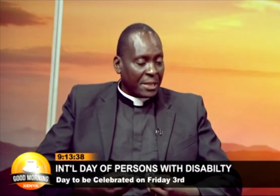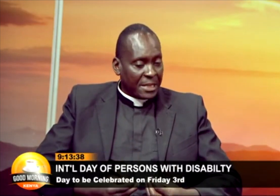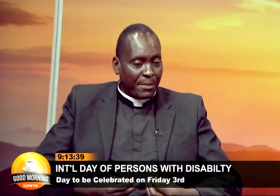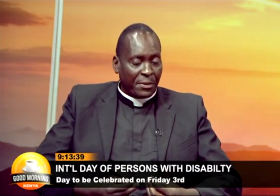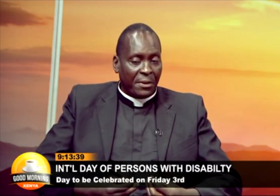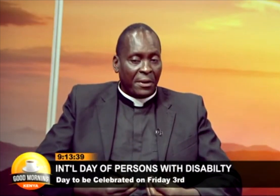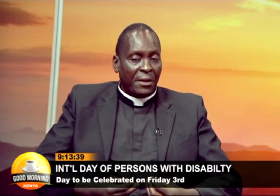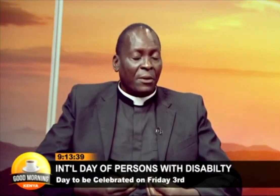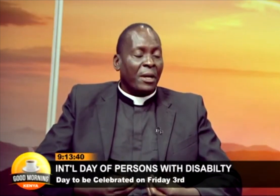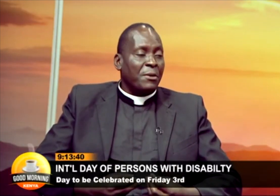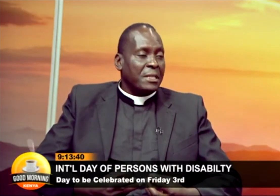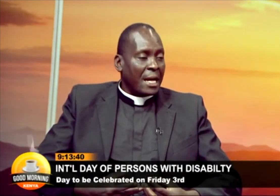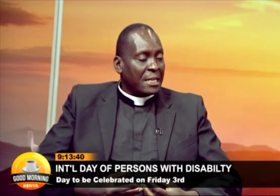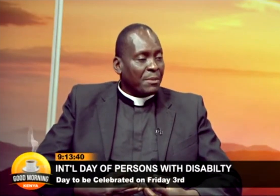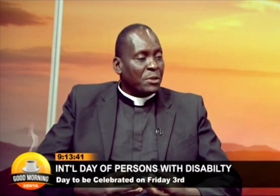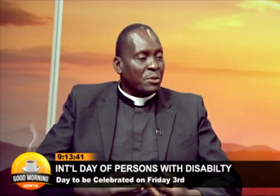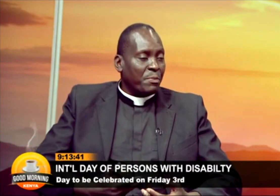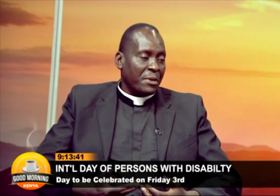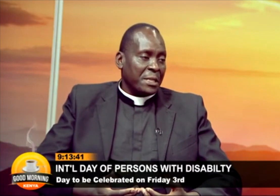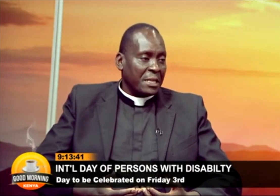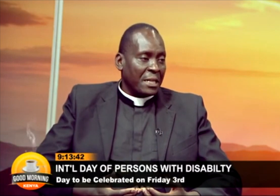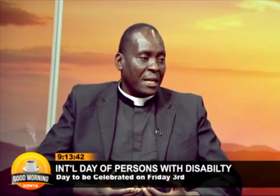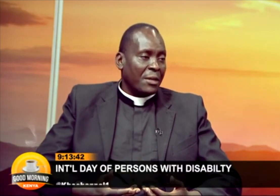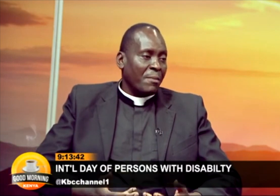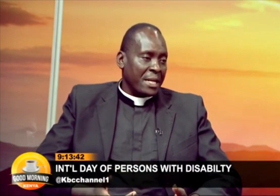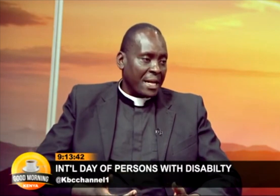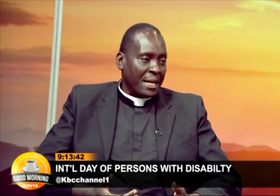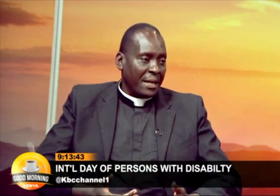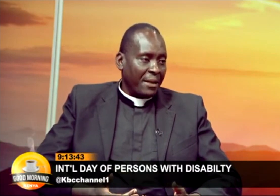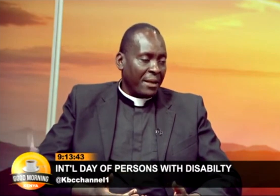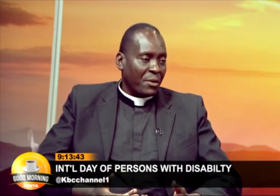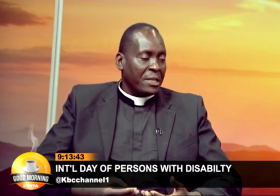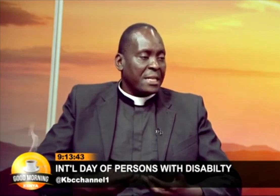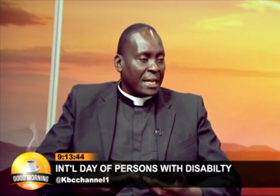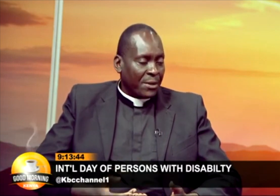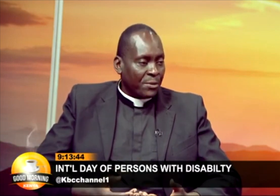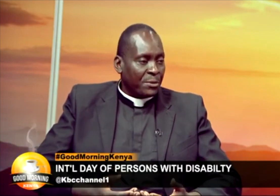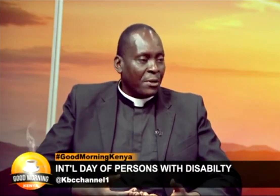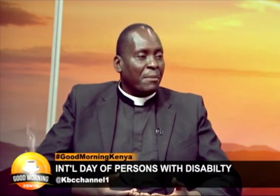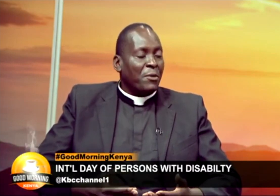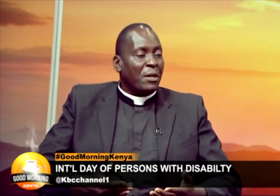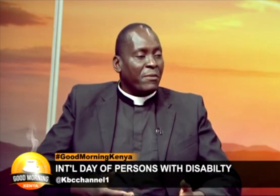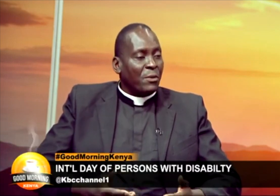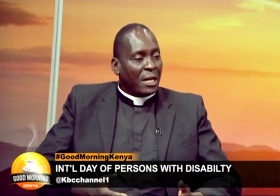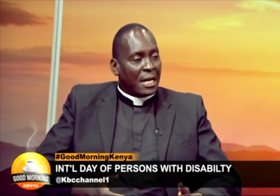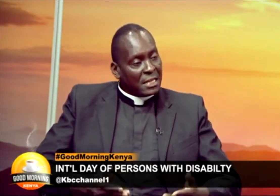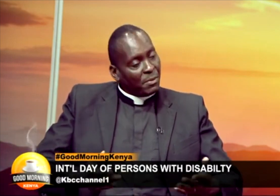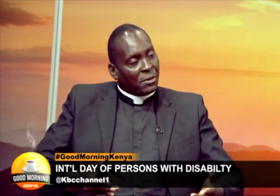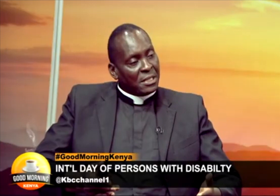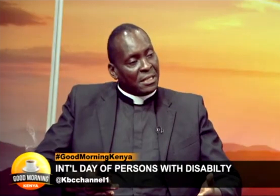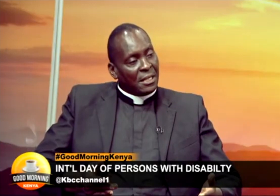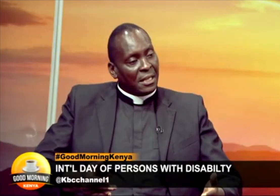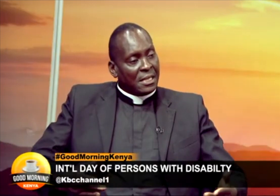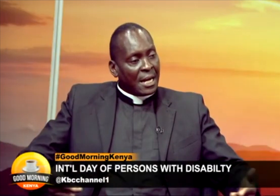they, for example, we cannot ask them to sprint like Omanyala, because that they cannot do. But we can even